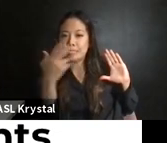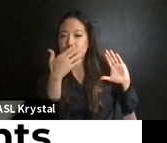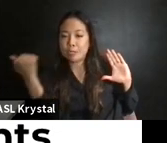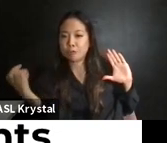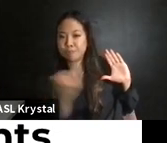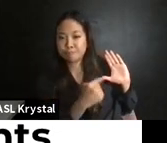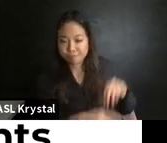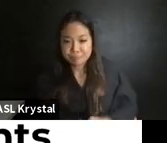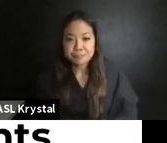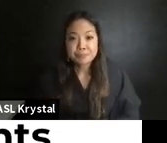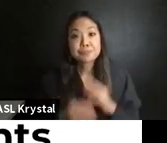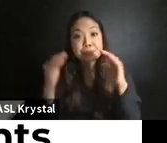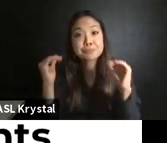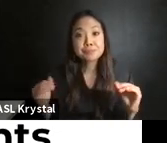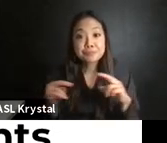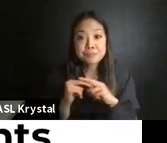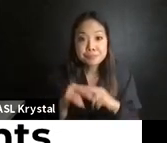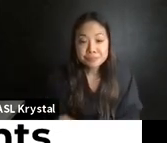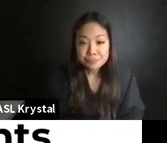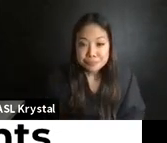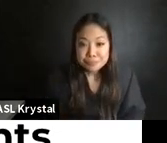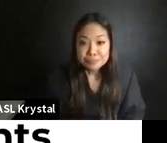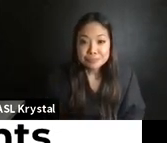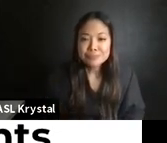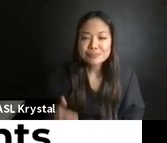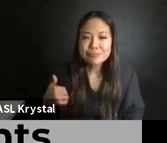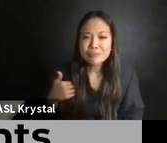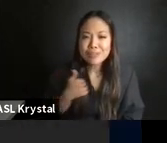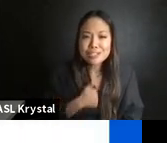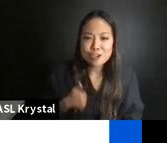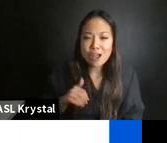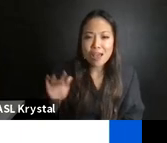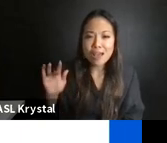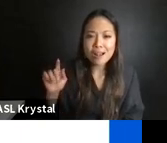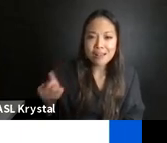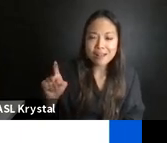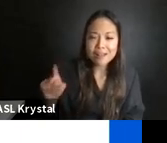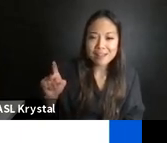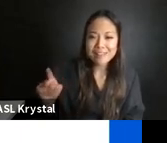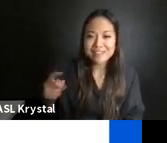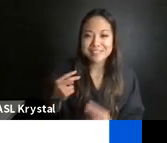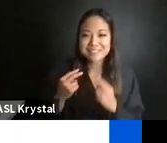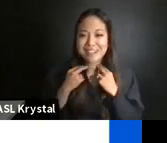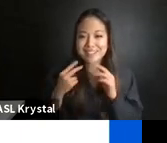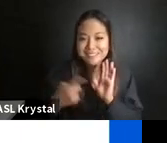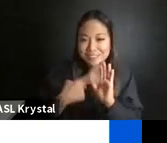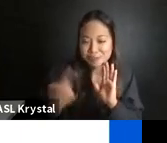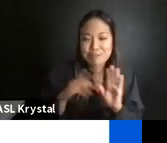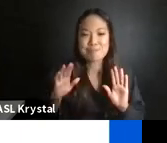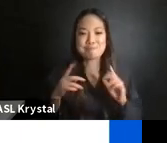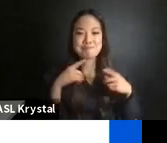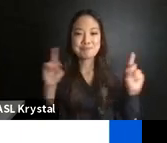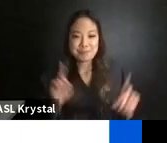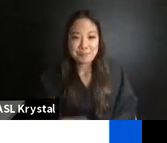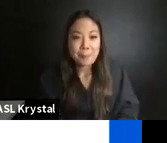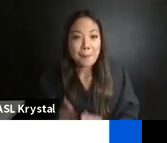next slide jody yep sorry it sometimes doesn't quite move there we go so the next